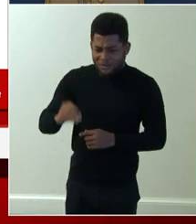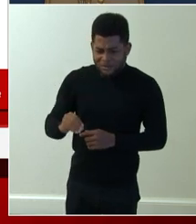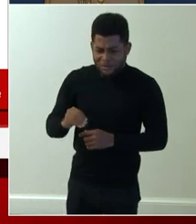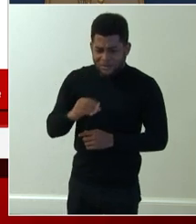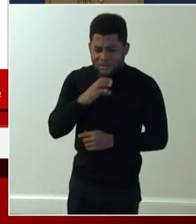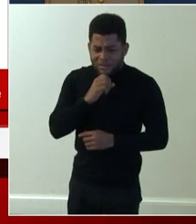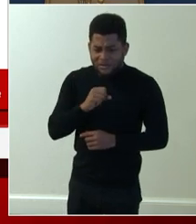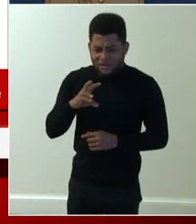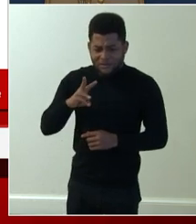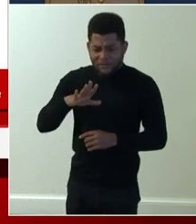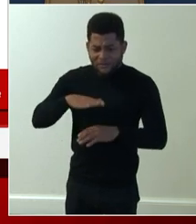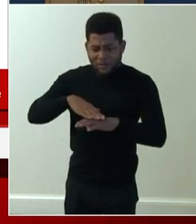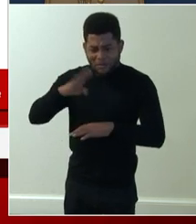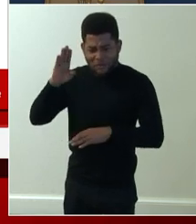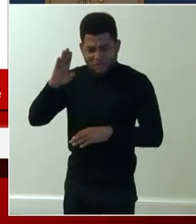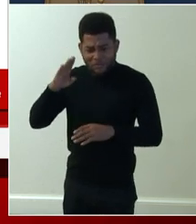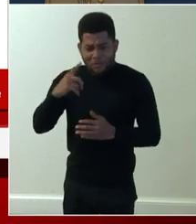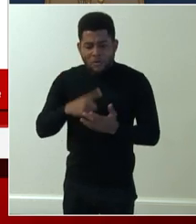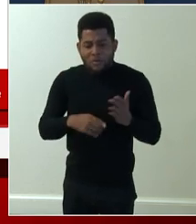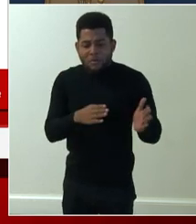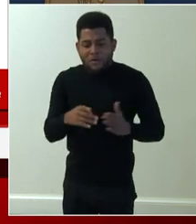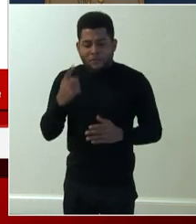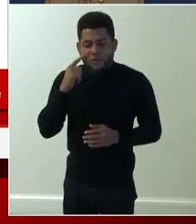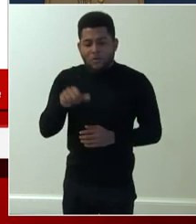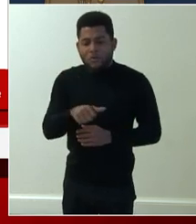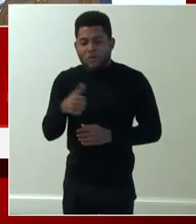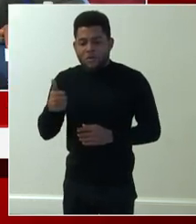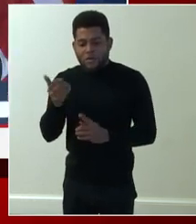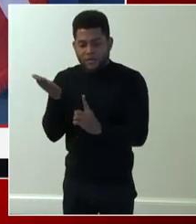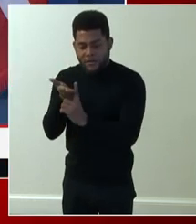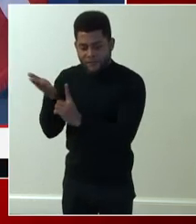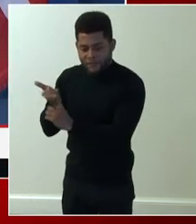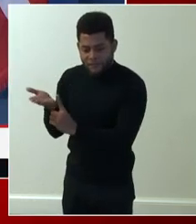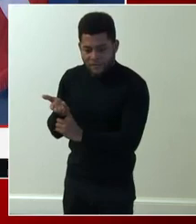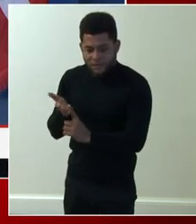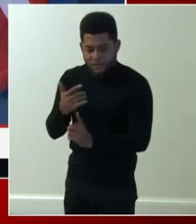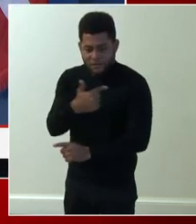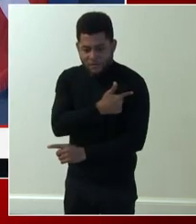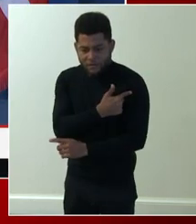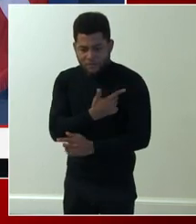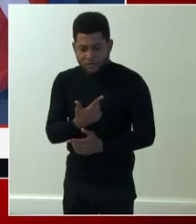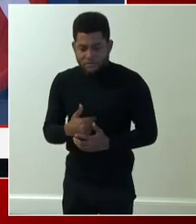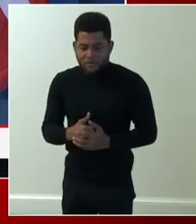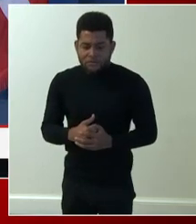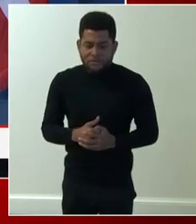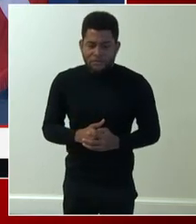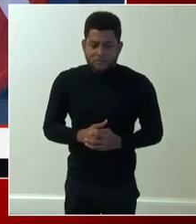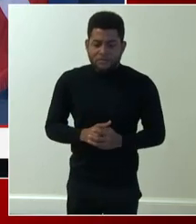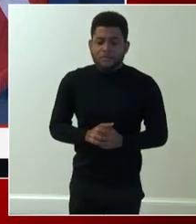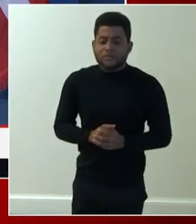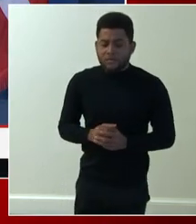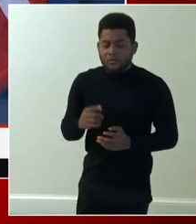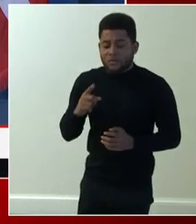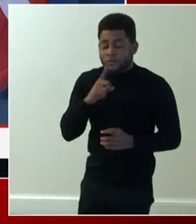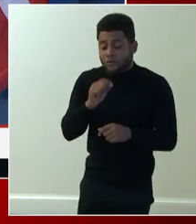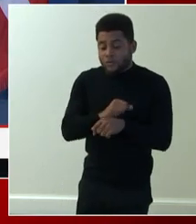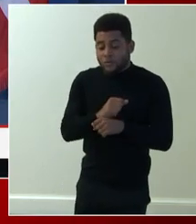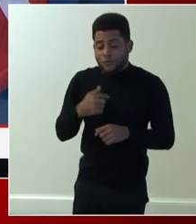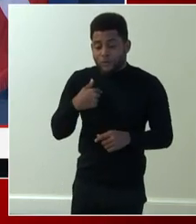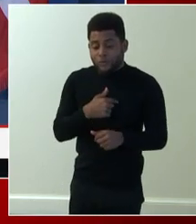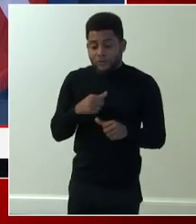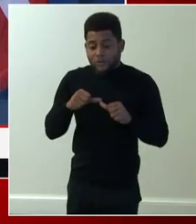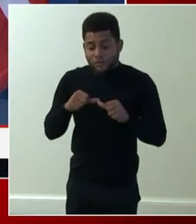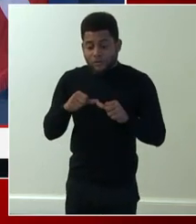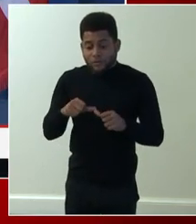currently boosted. So what is the plan to get those people boosted? Well, we for sure continue